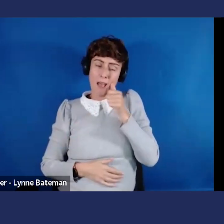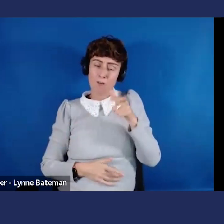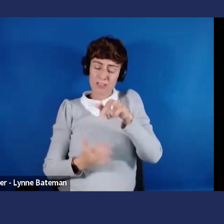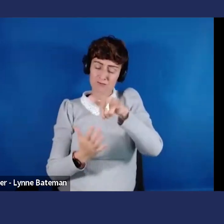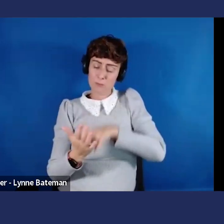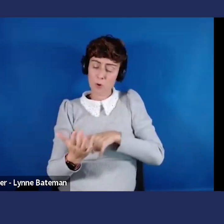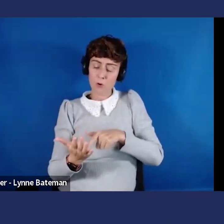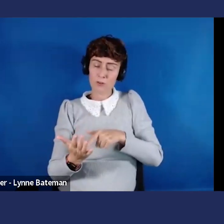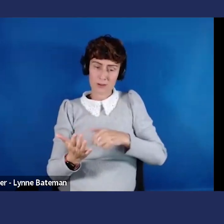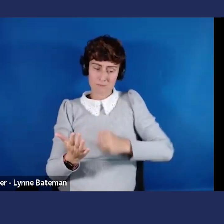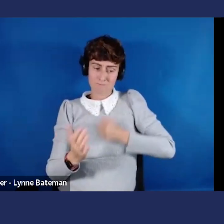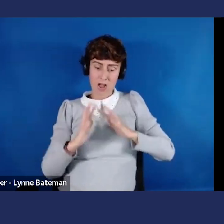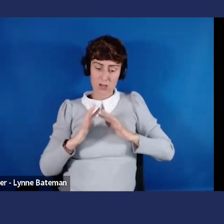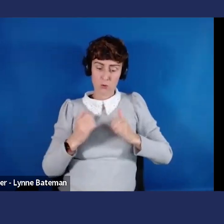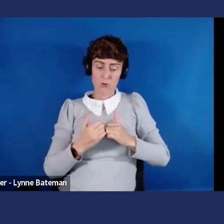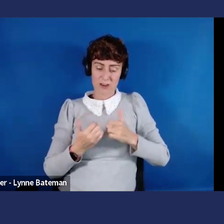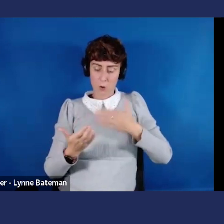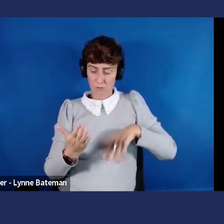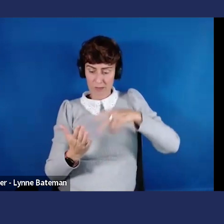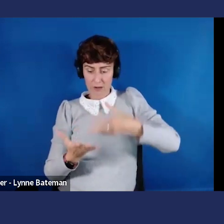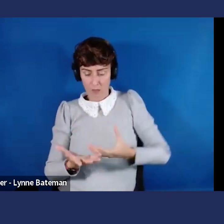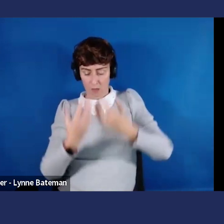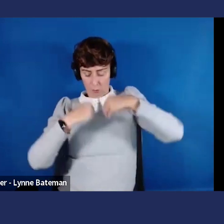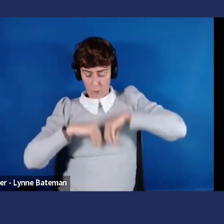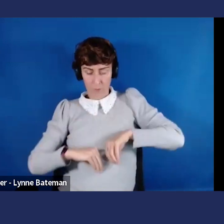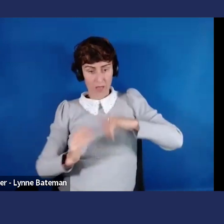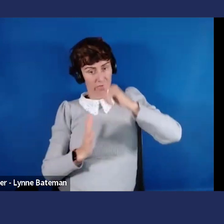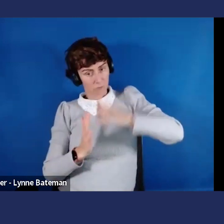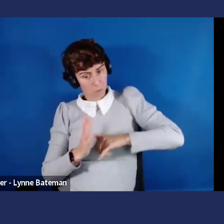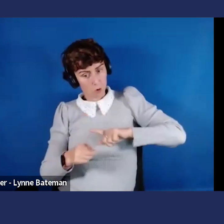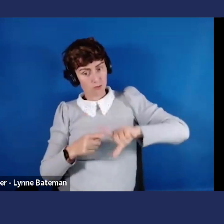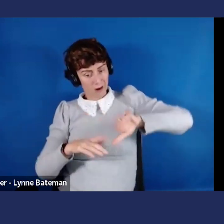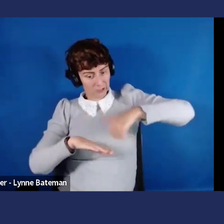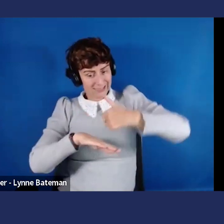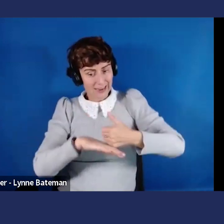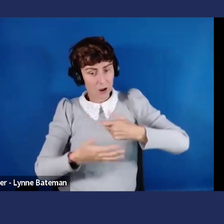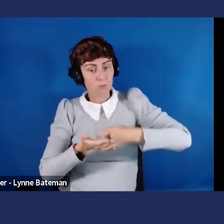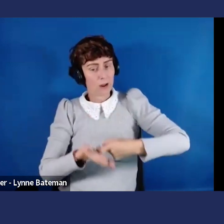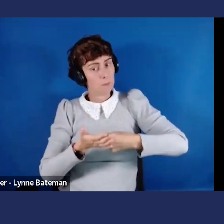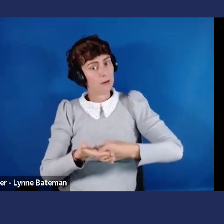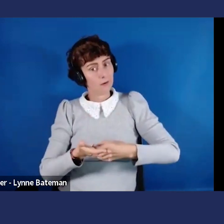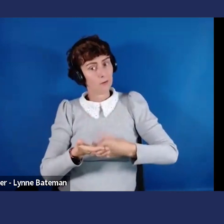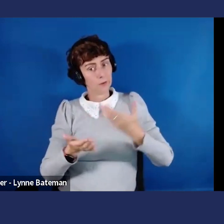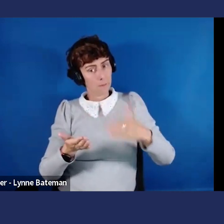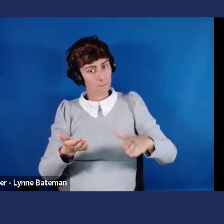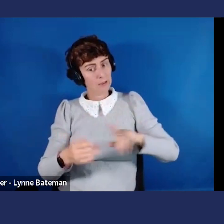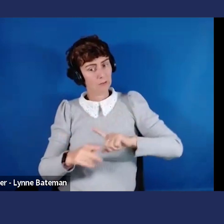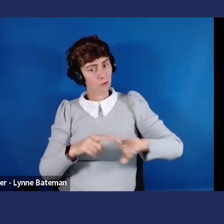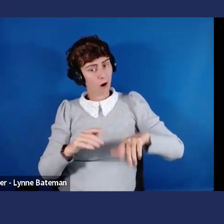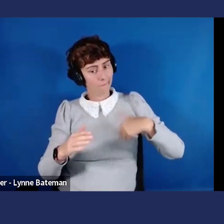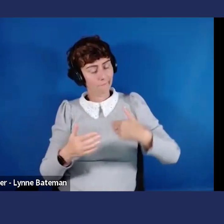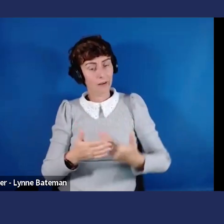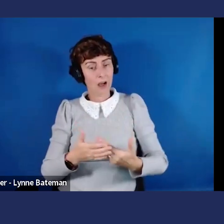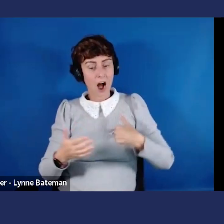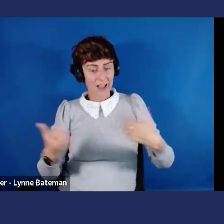unit, we've spent a lot of time trying to implement and embed some of the recommendations that they've put within the report. And I think it's relevant to anybody. And I would